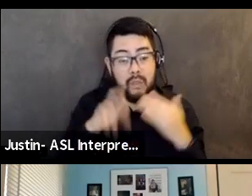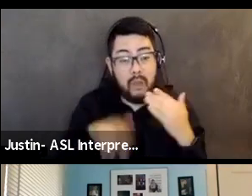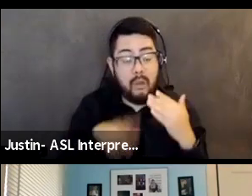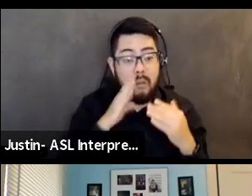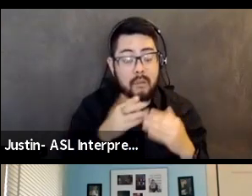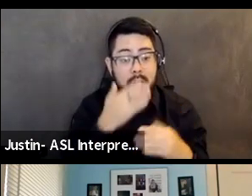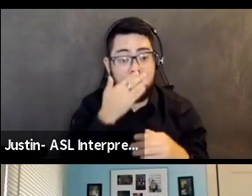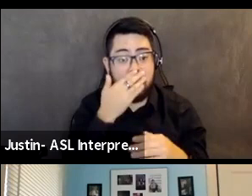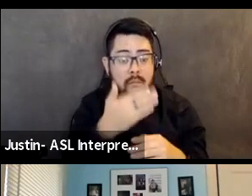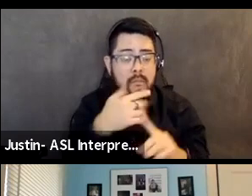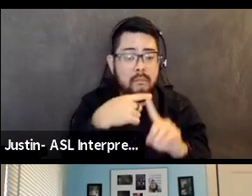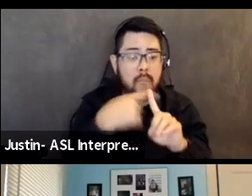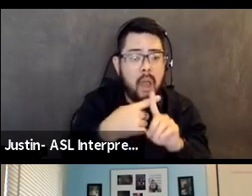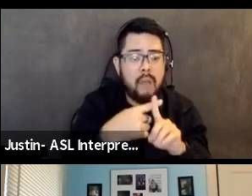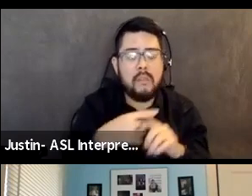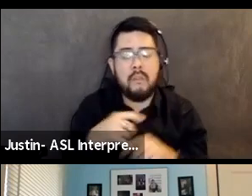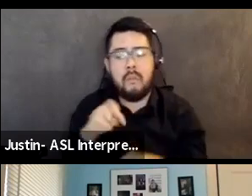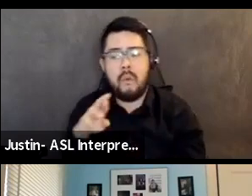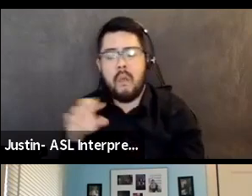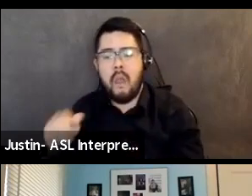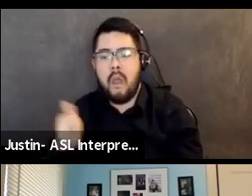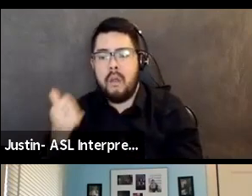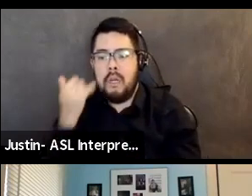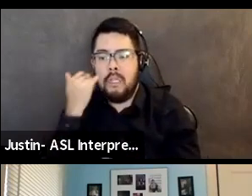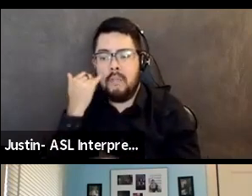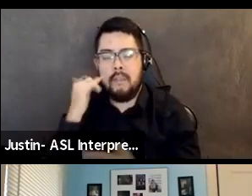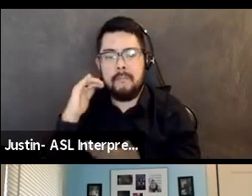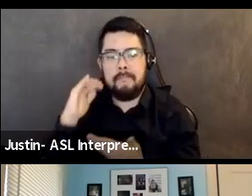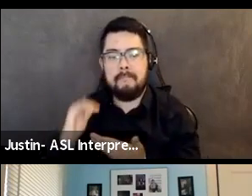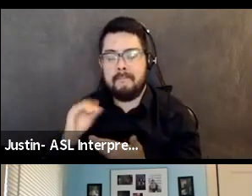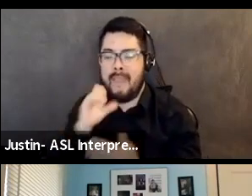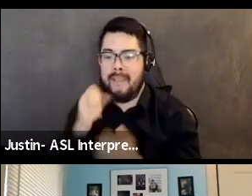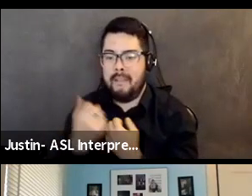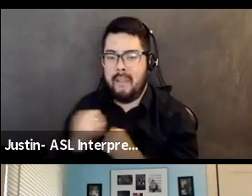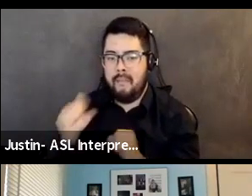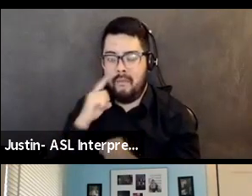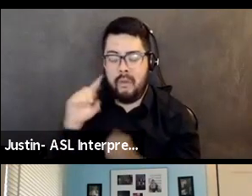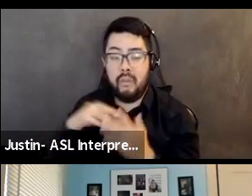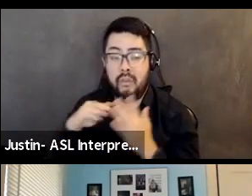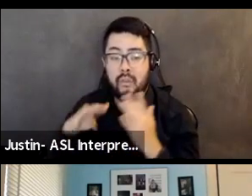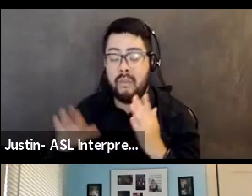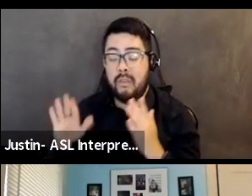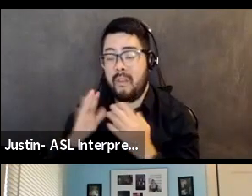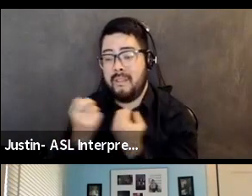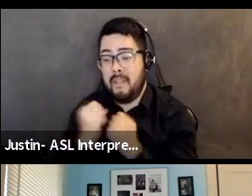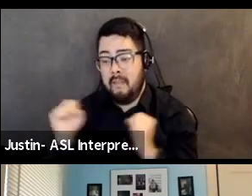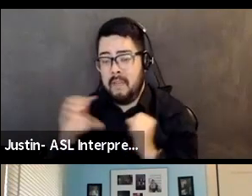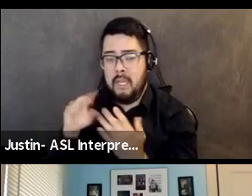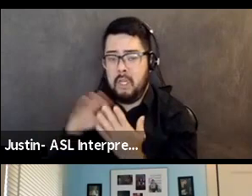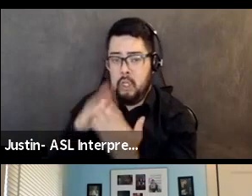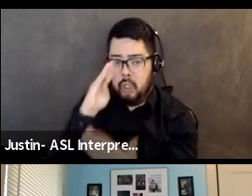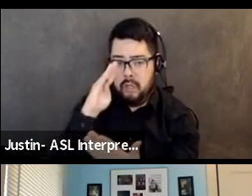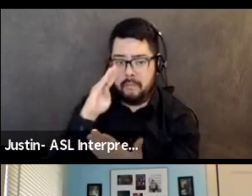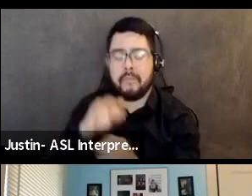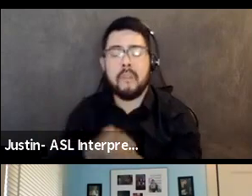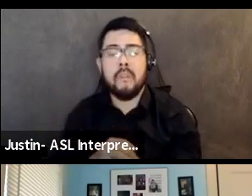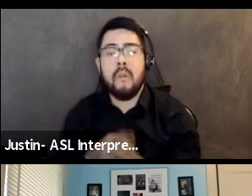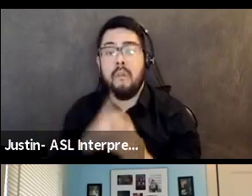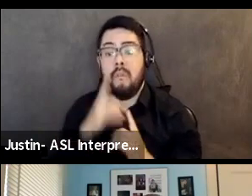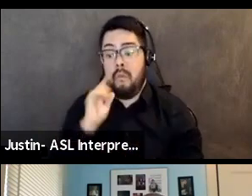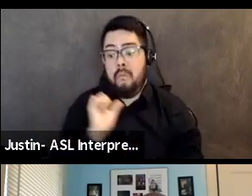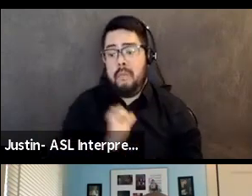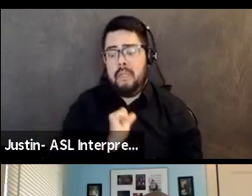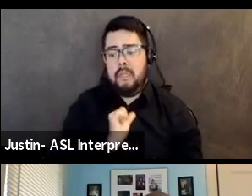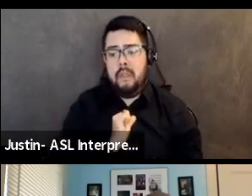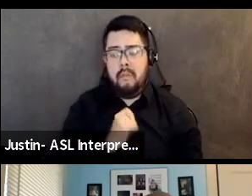that is less positive for student safety and students learning and so to me it's pretty